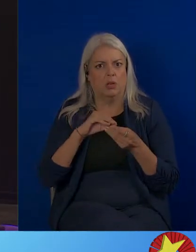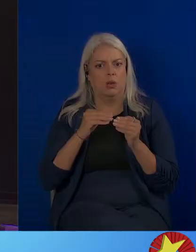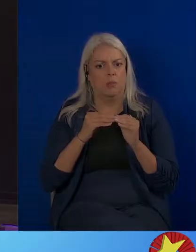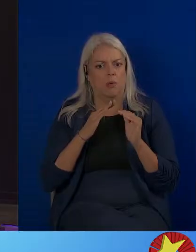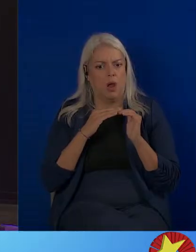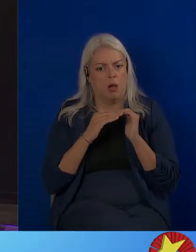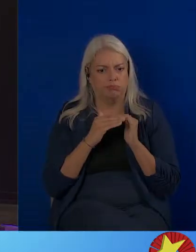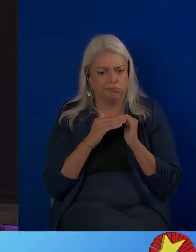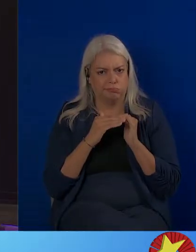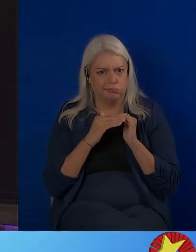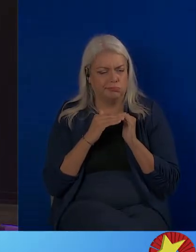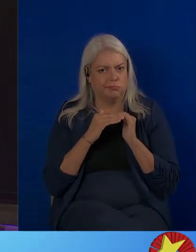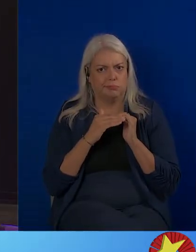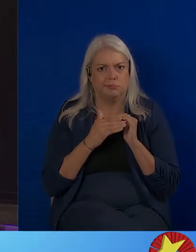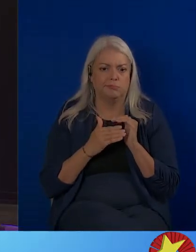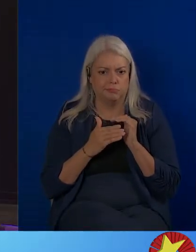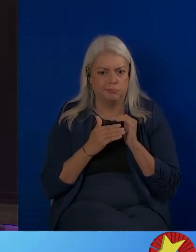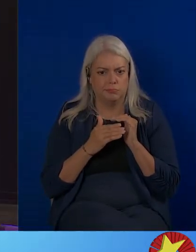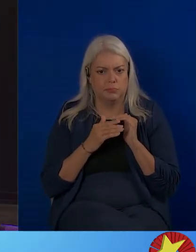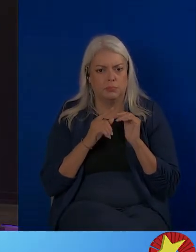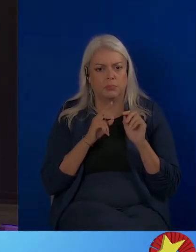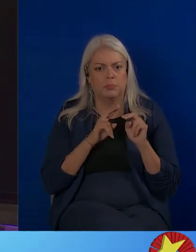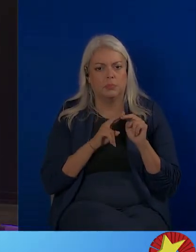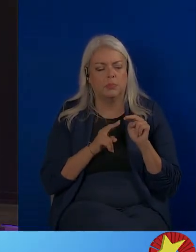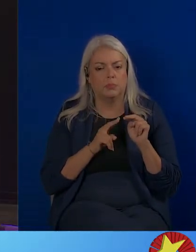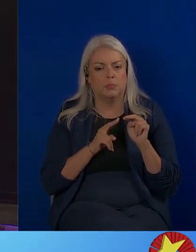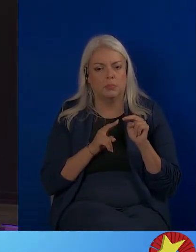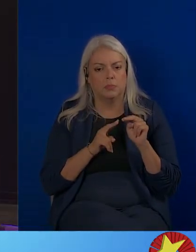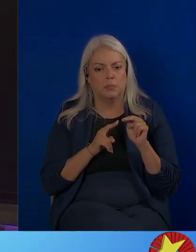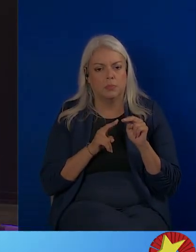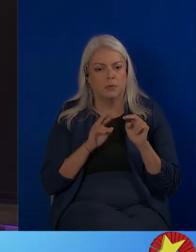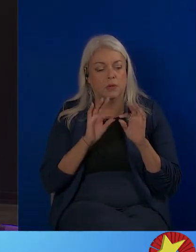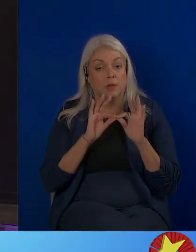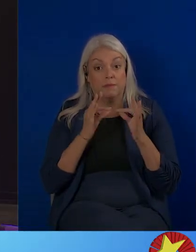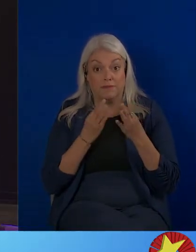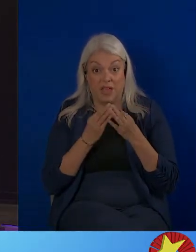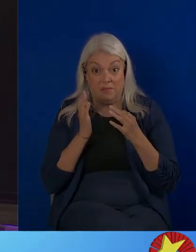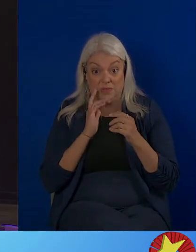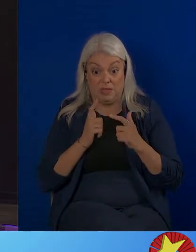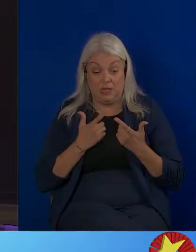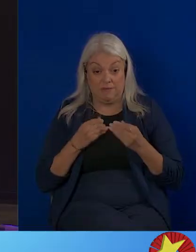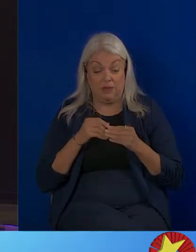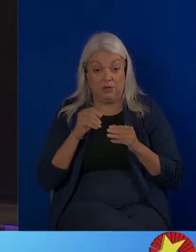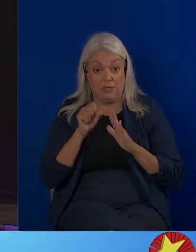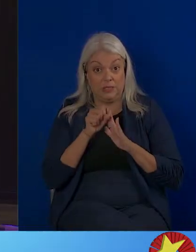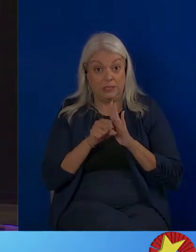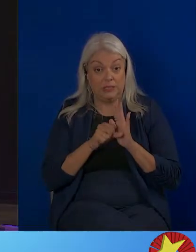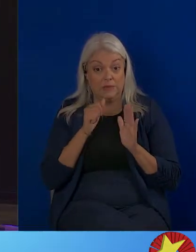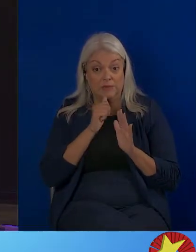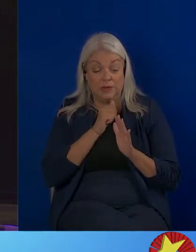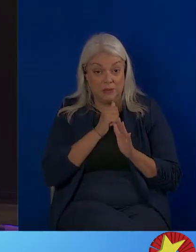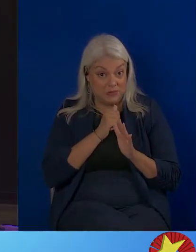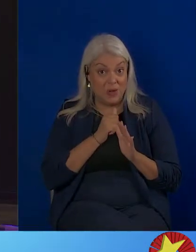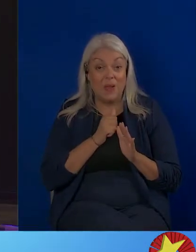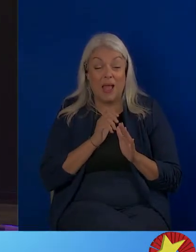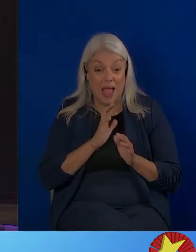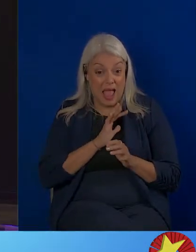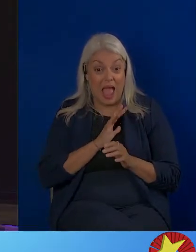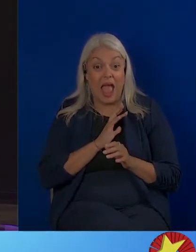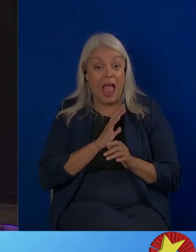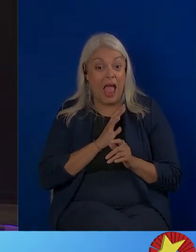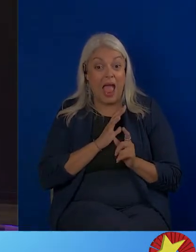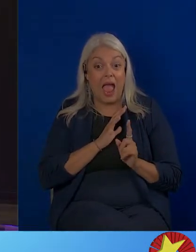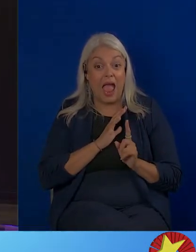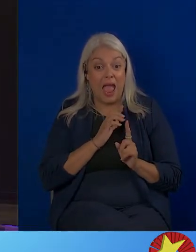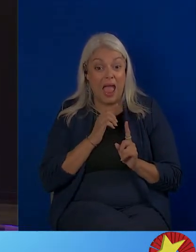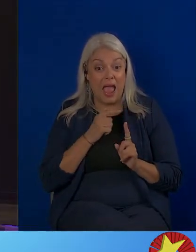that 530-ish families that were all over the state, it was awesome. And